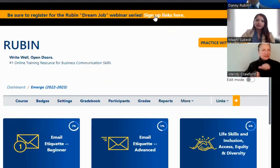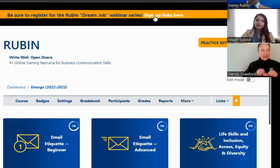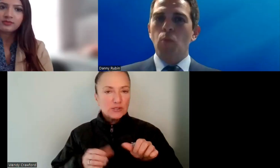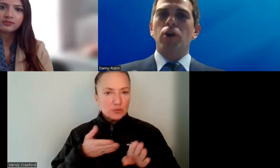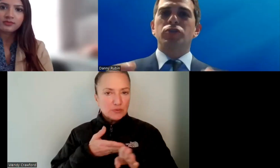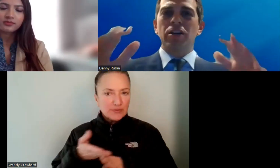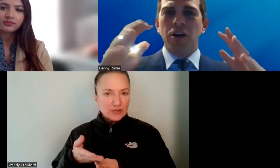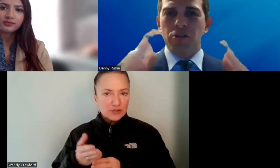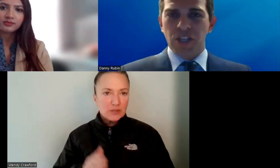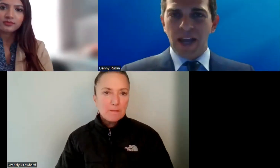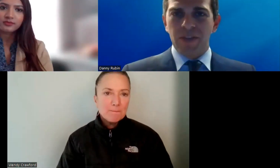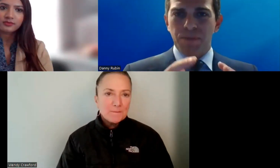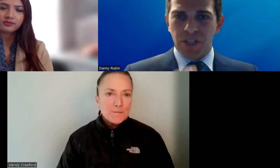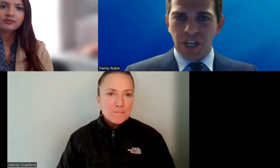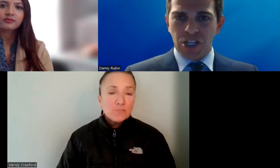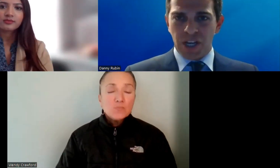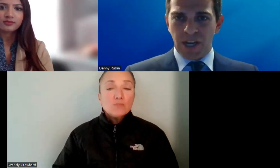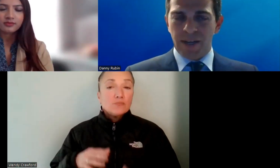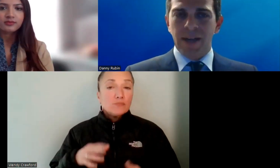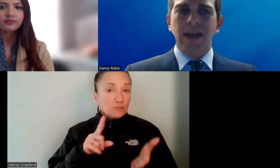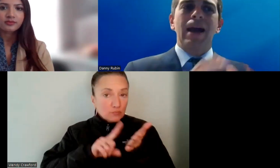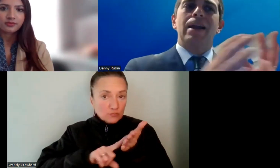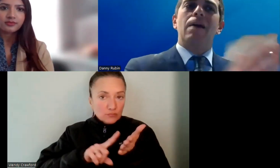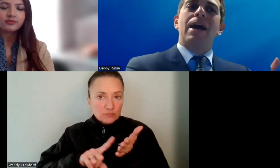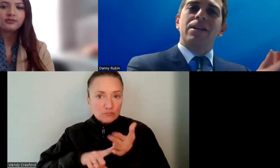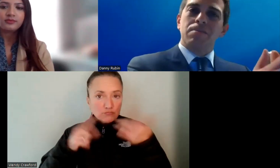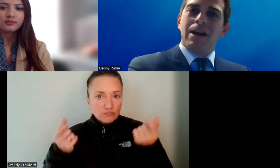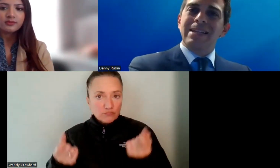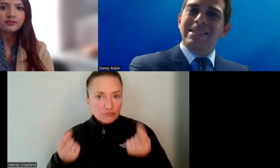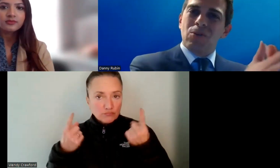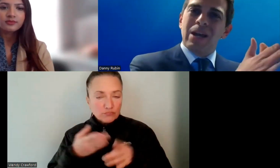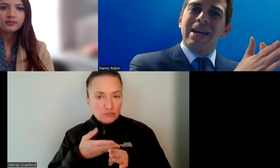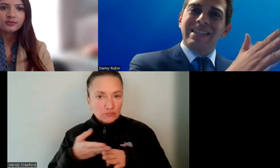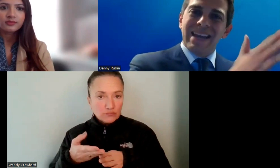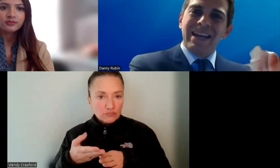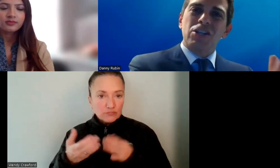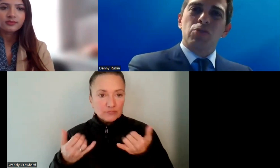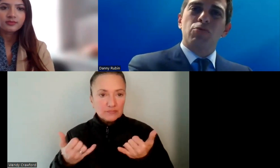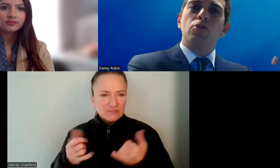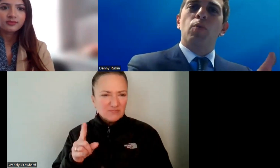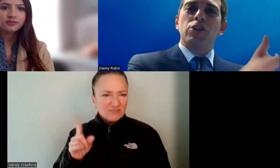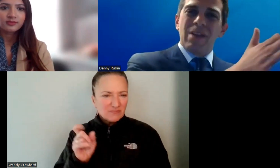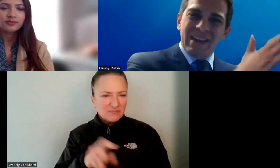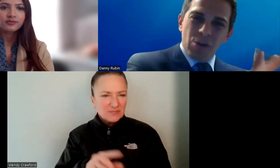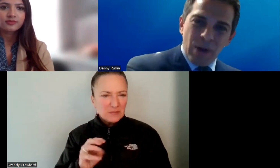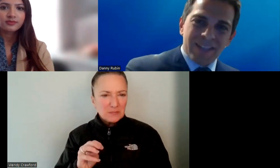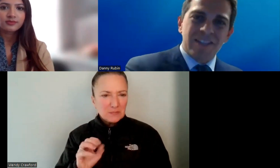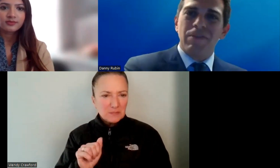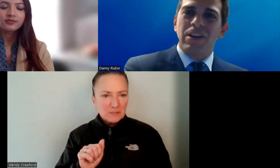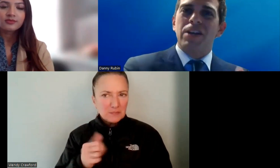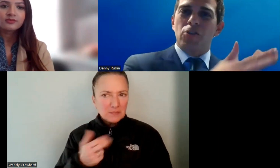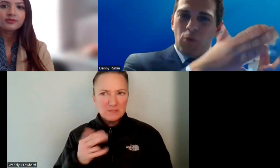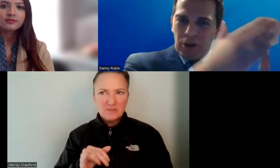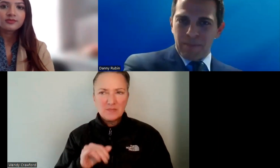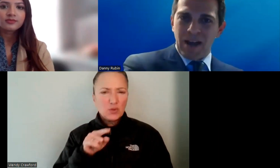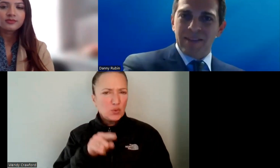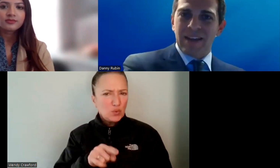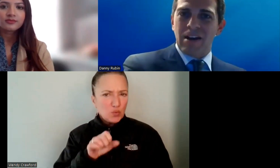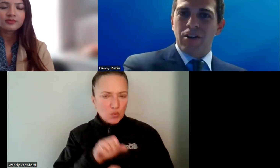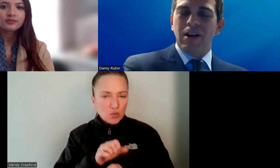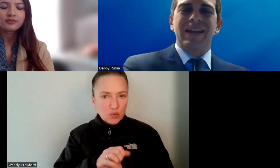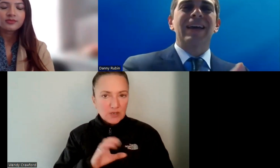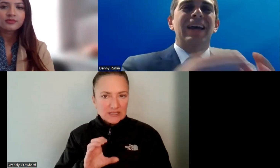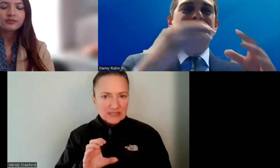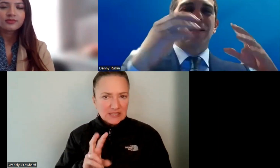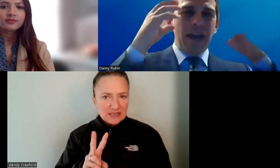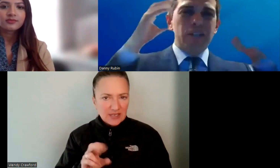So I did some homework, tried to understand the position, and now I'm going to ask Maahi, so take us through when you're at CVS, you're working behind